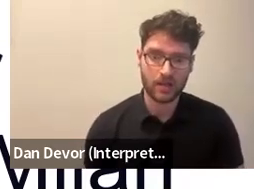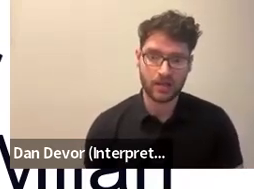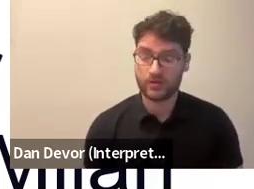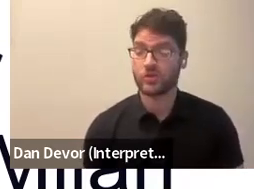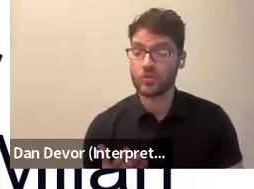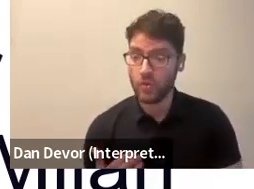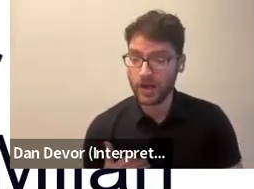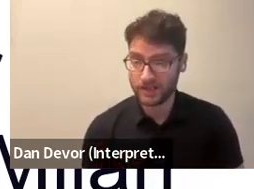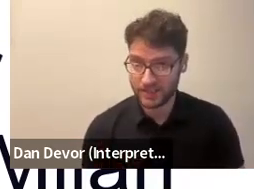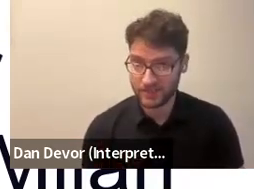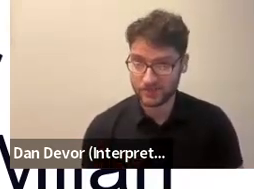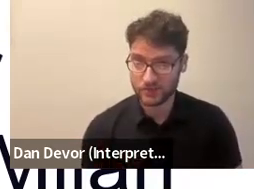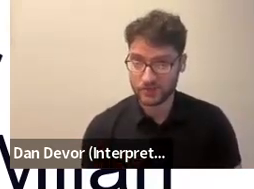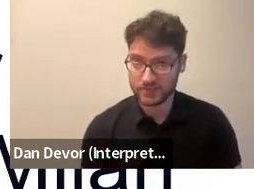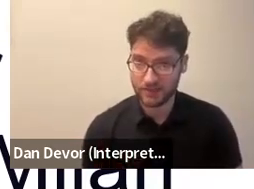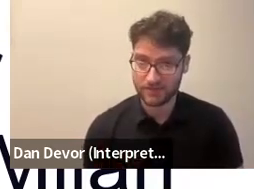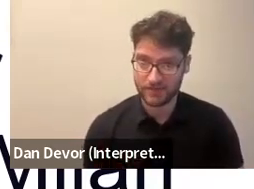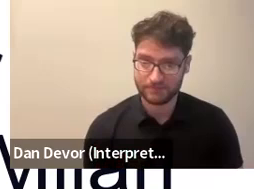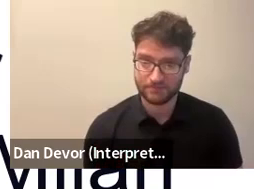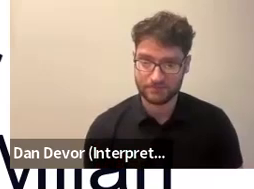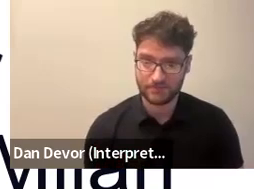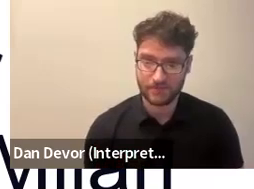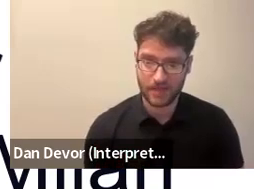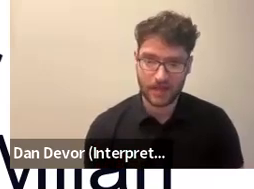only one individual who is deaf